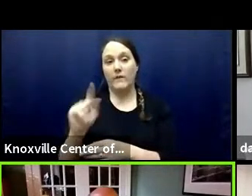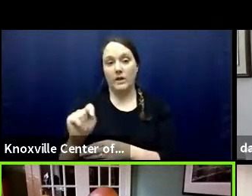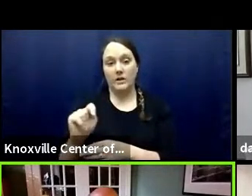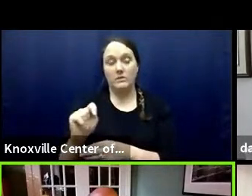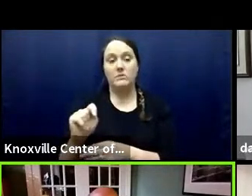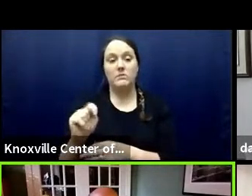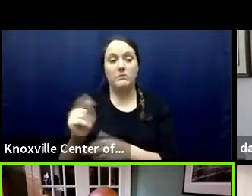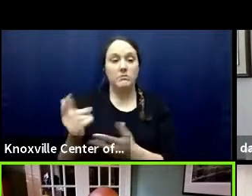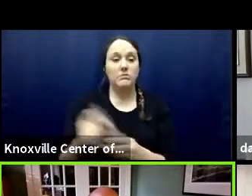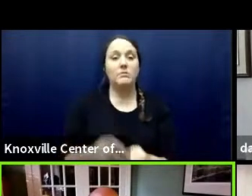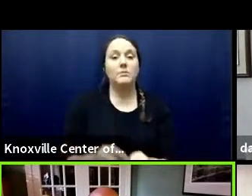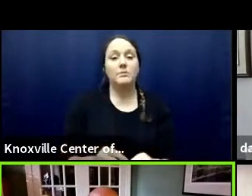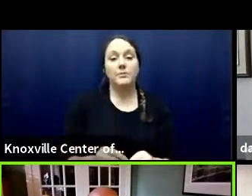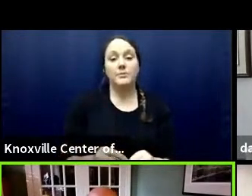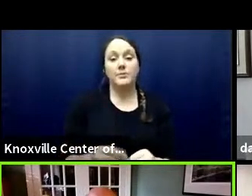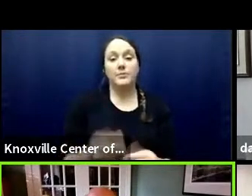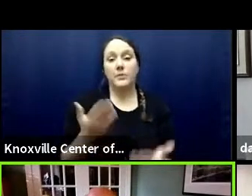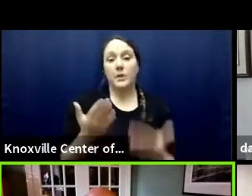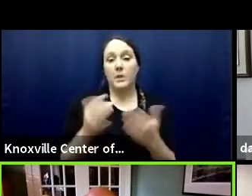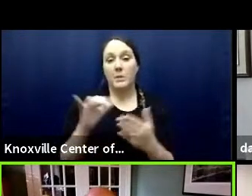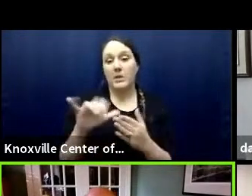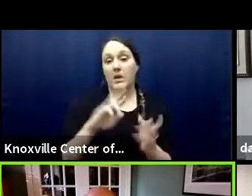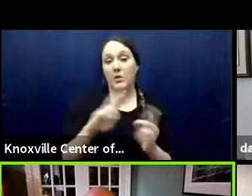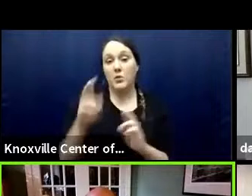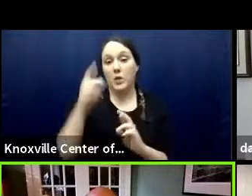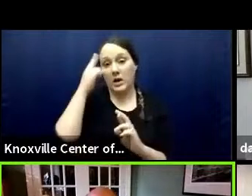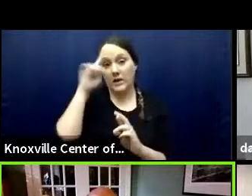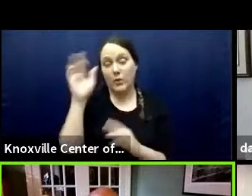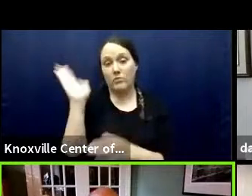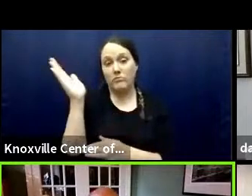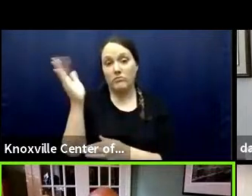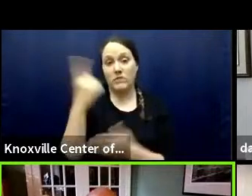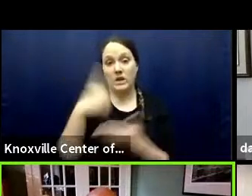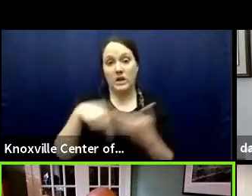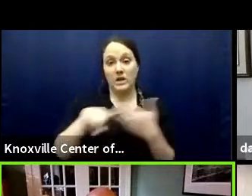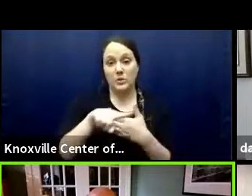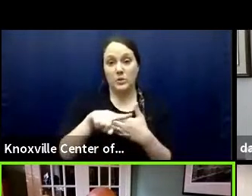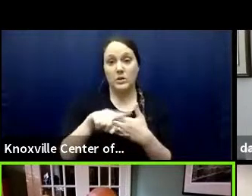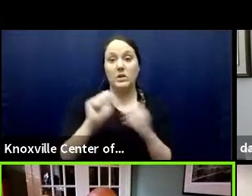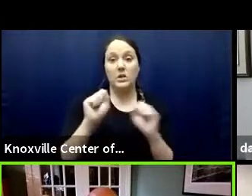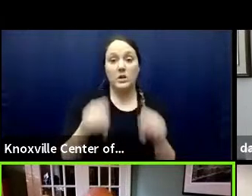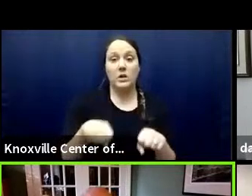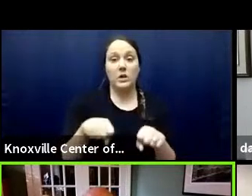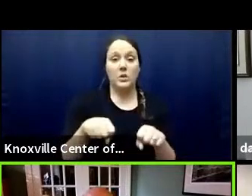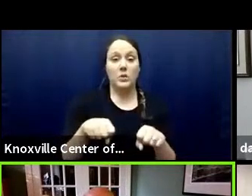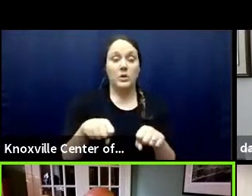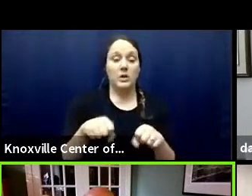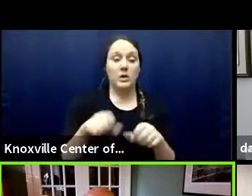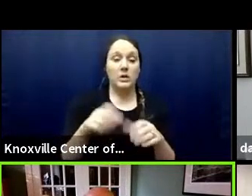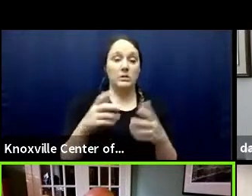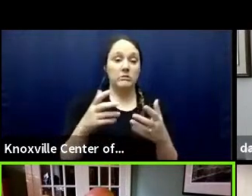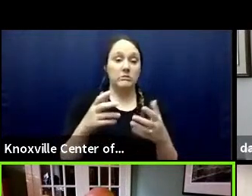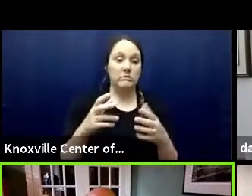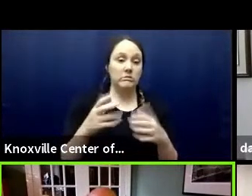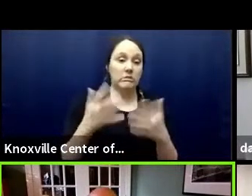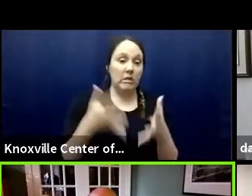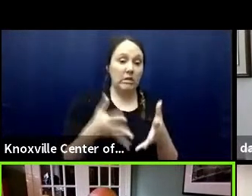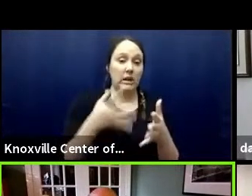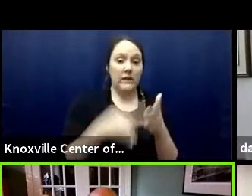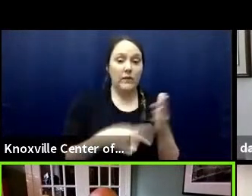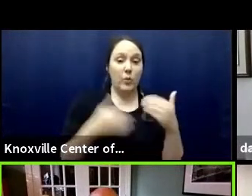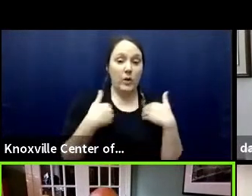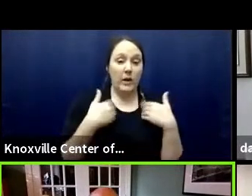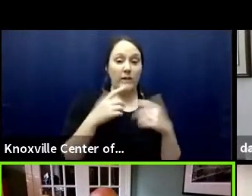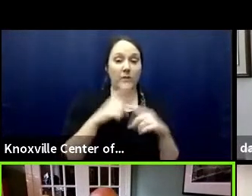recommendation, and maybe have that ready for presentation next week. We can leave what we have enforced, but nobody's enforcing it. And,